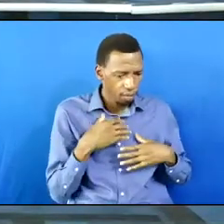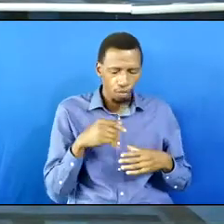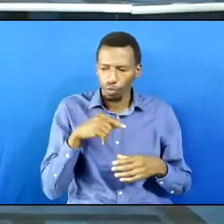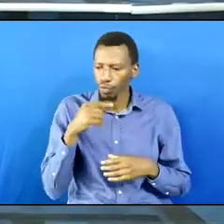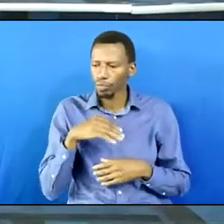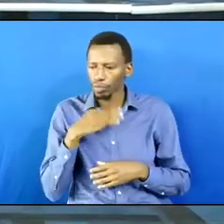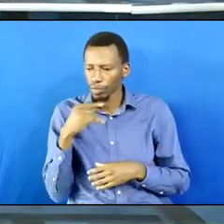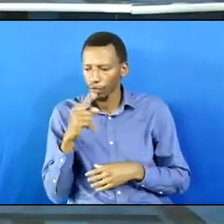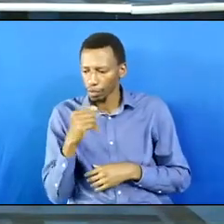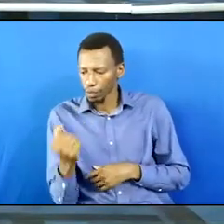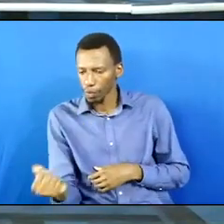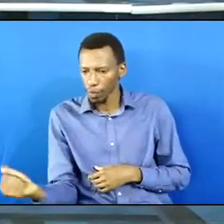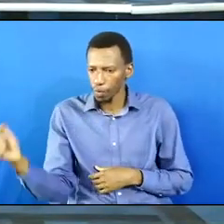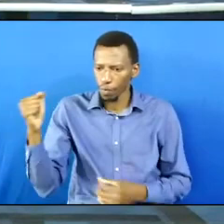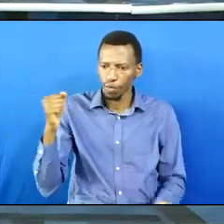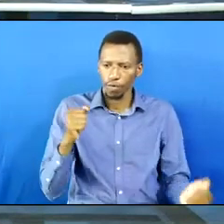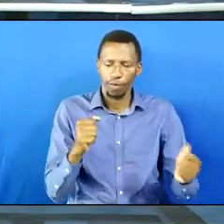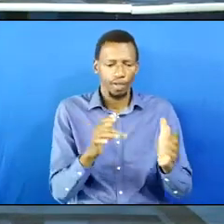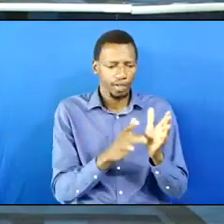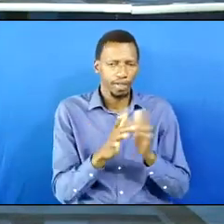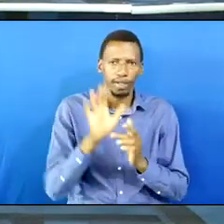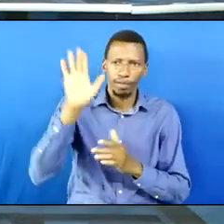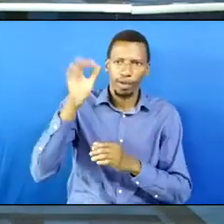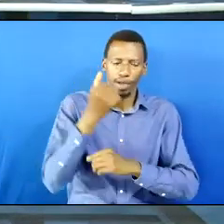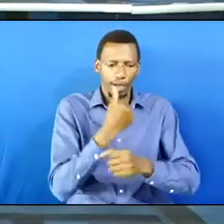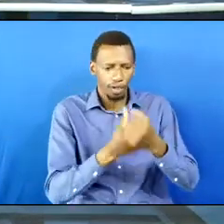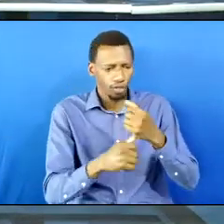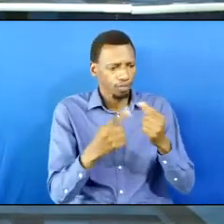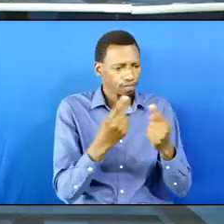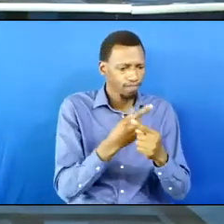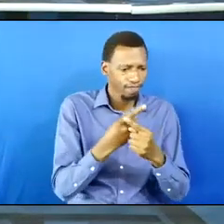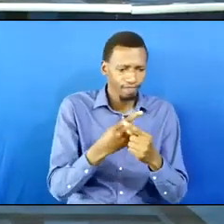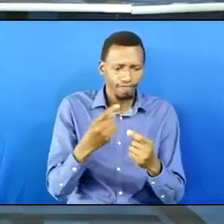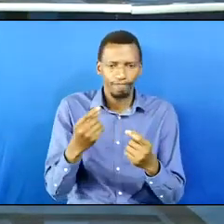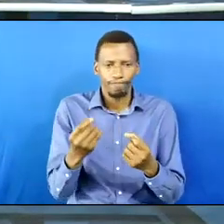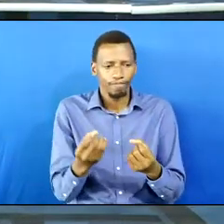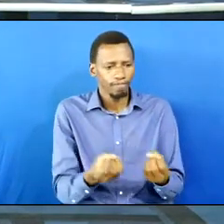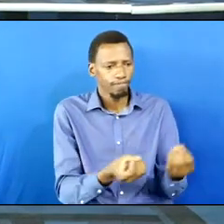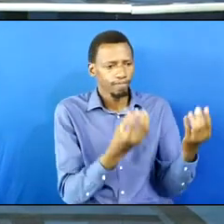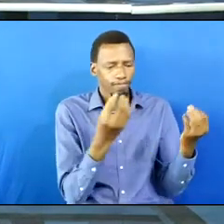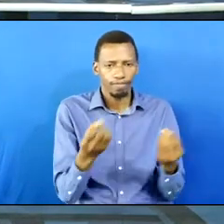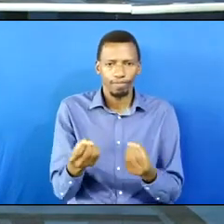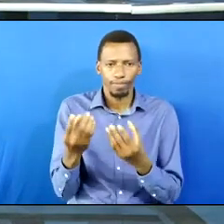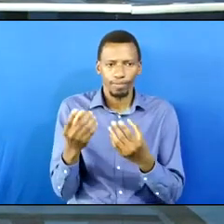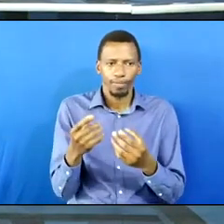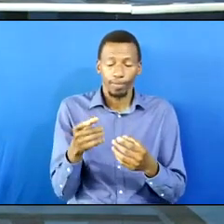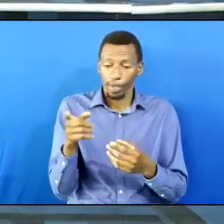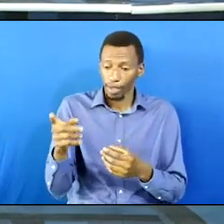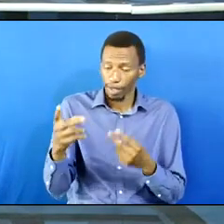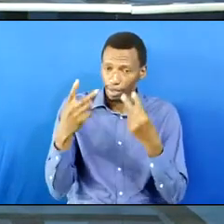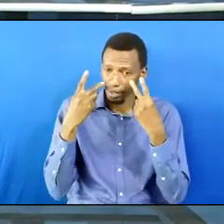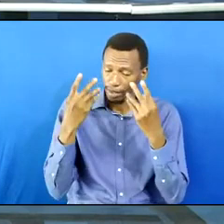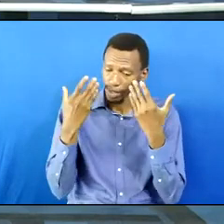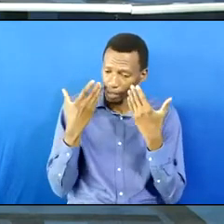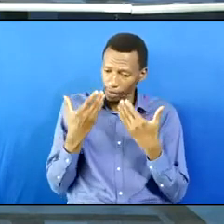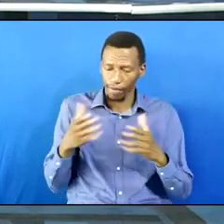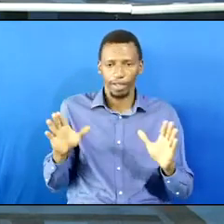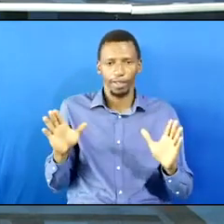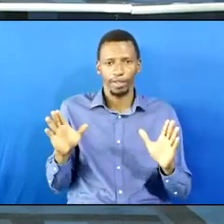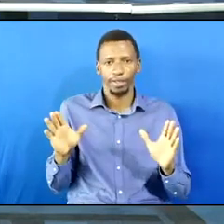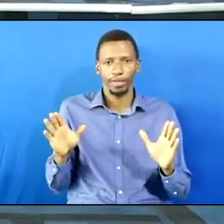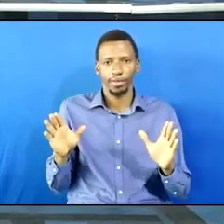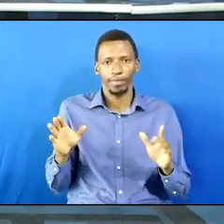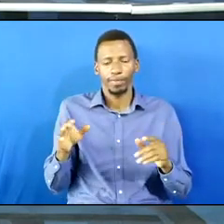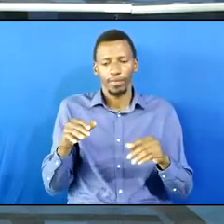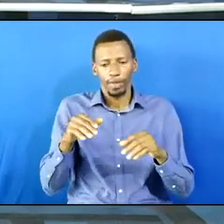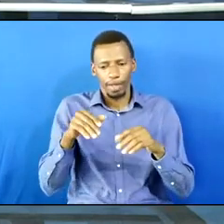dead, doing all miracles, teaching not only beside the seas, but in the